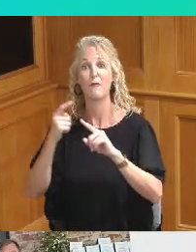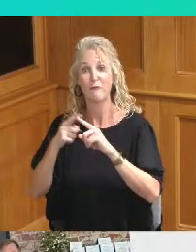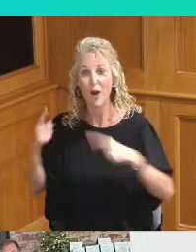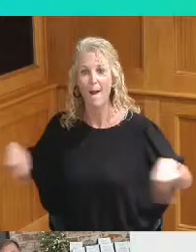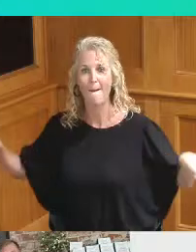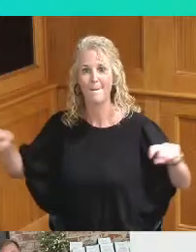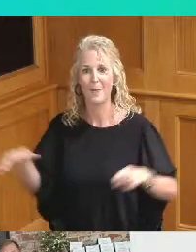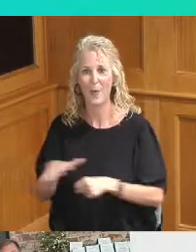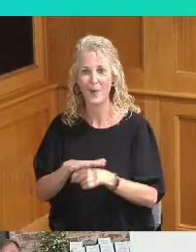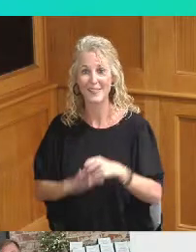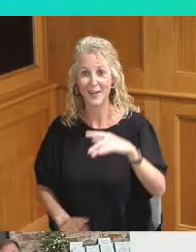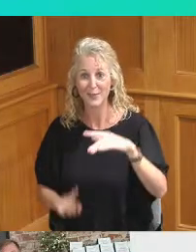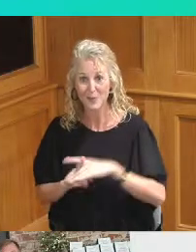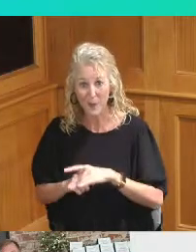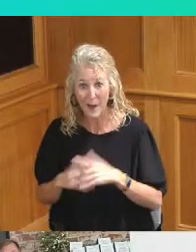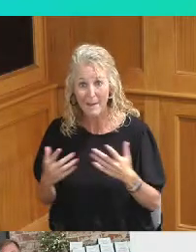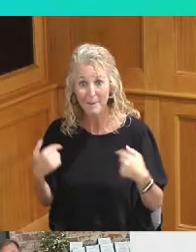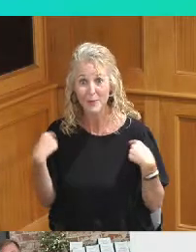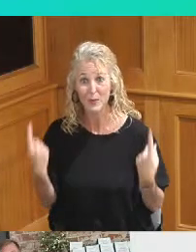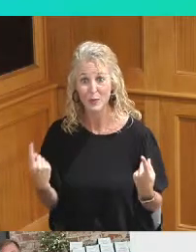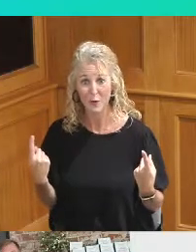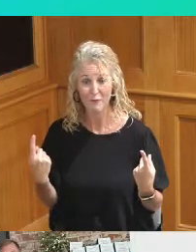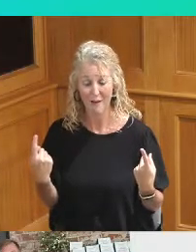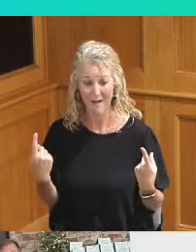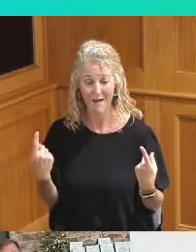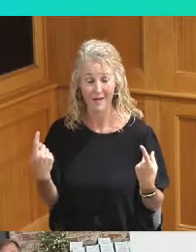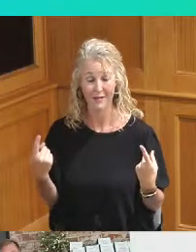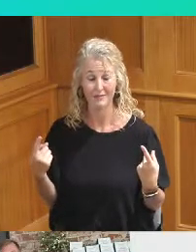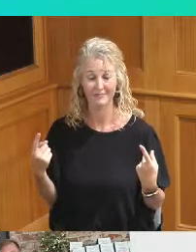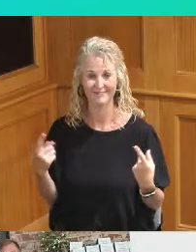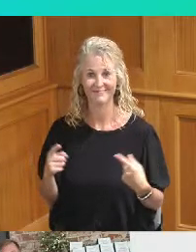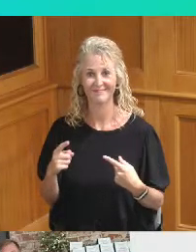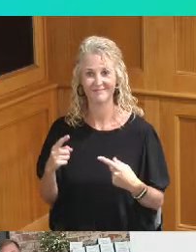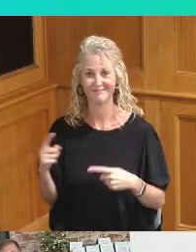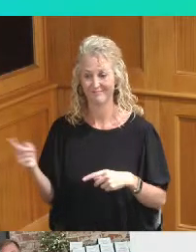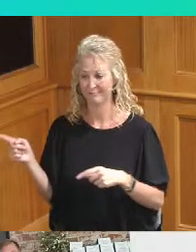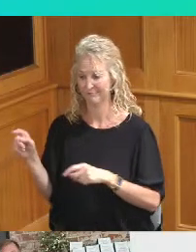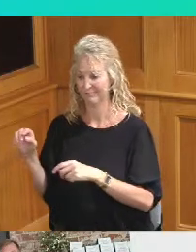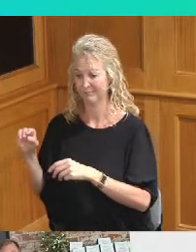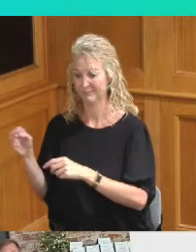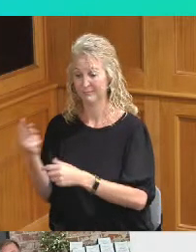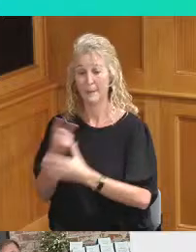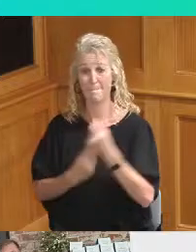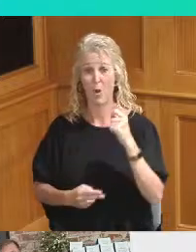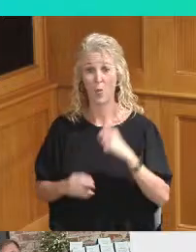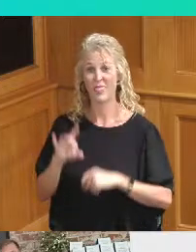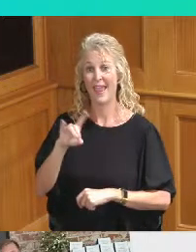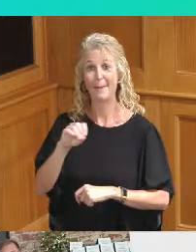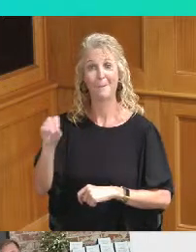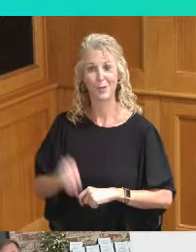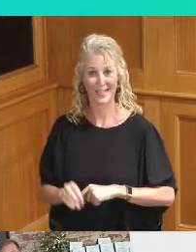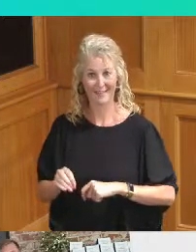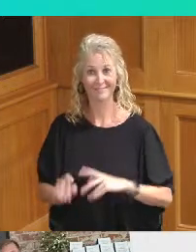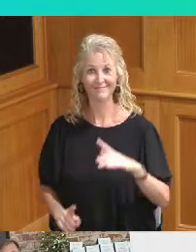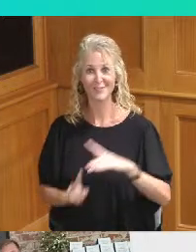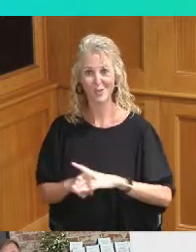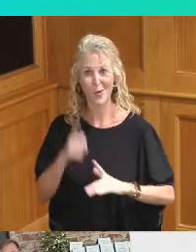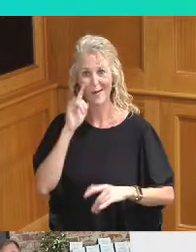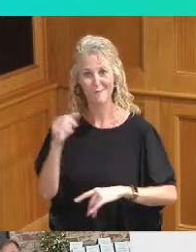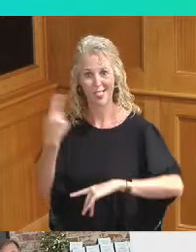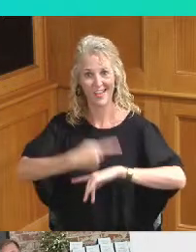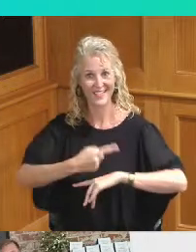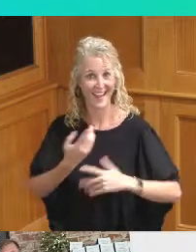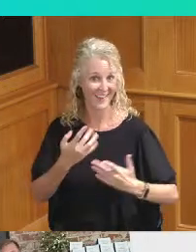and Cheviot. So those two communities actually combined to represent 8% of all registrations for the